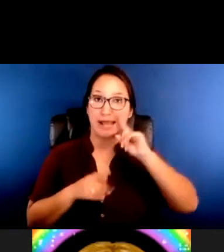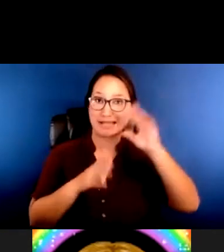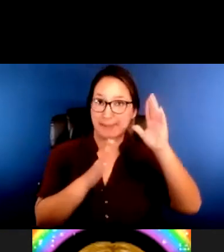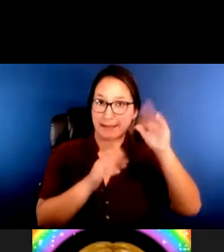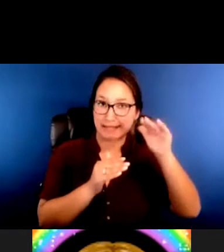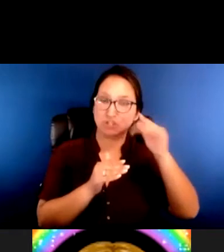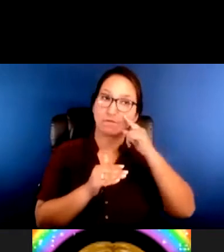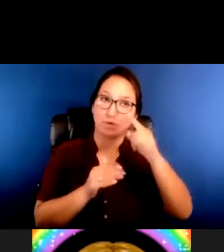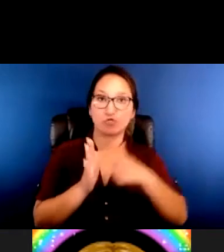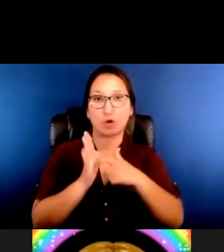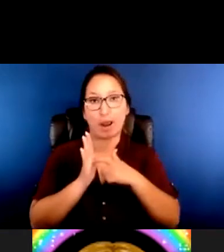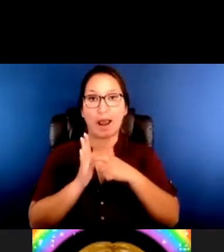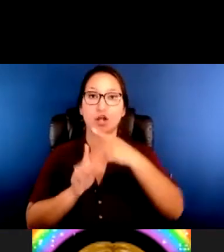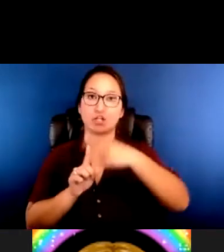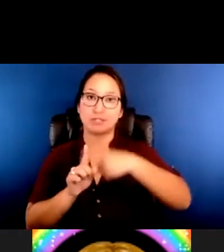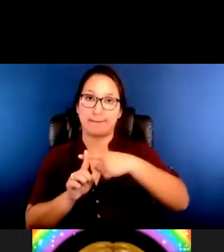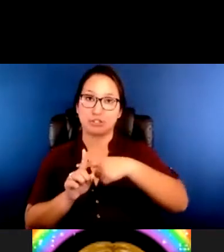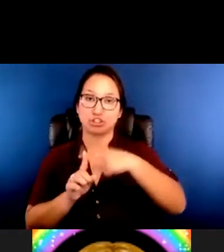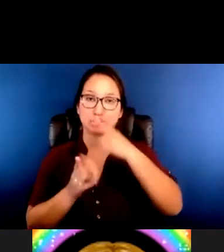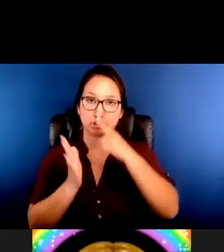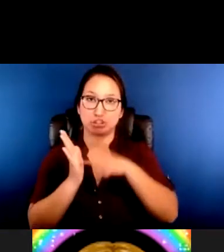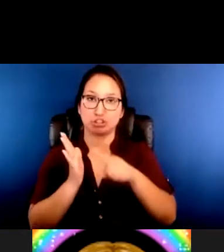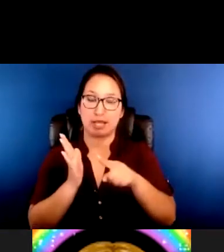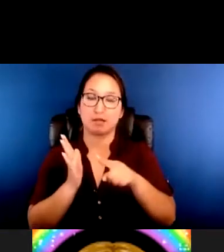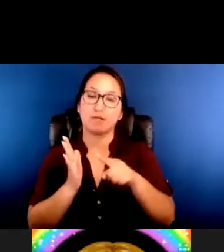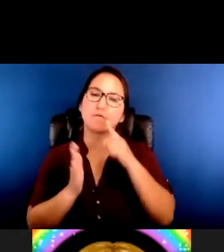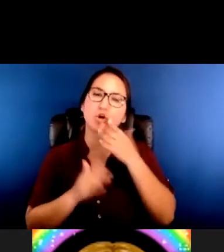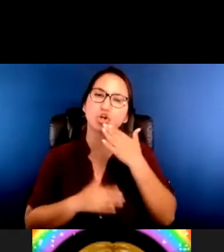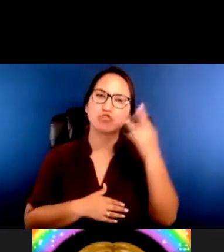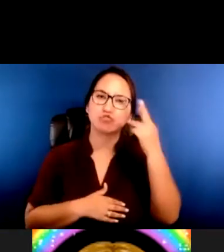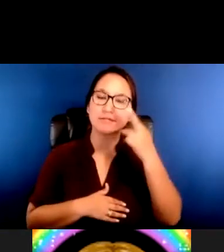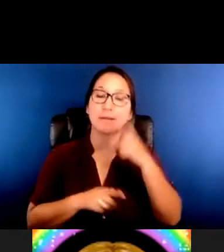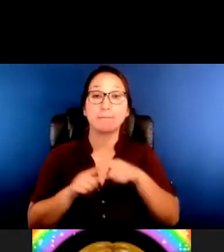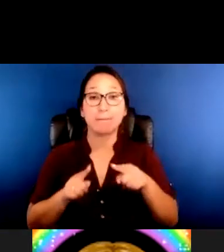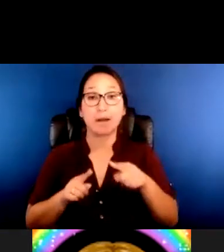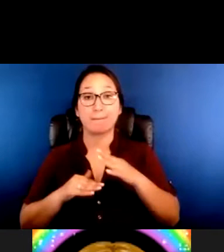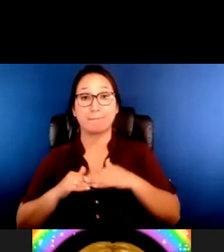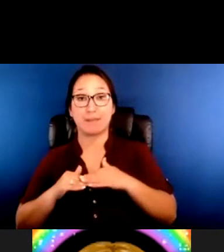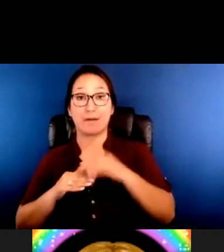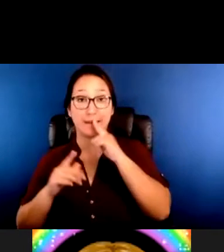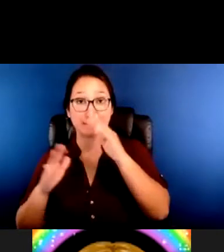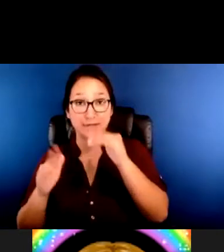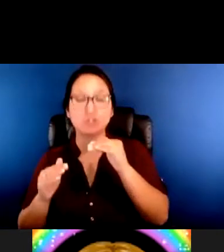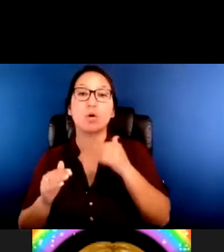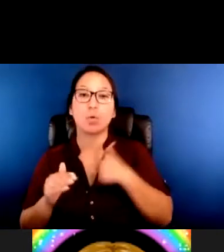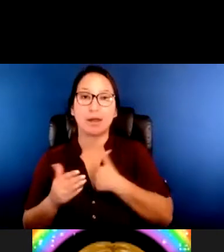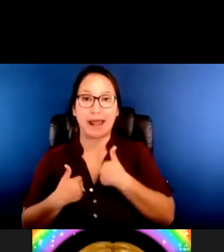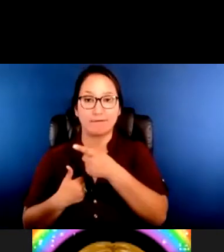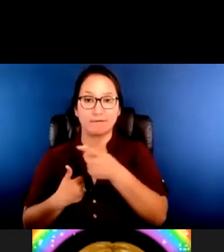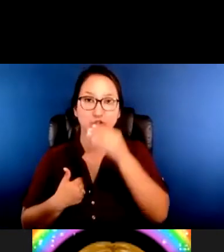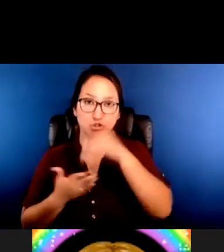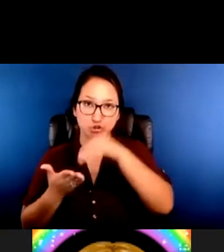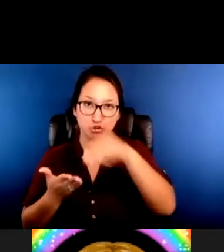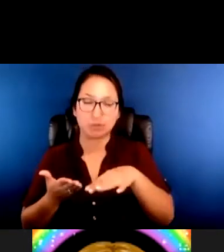The minimum expectation is to make sure that we're having kids do their screener and then double checking the screener and